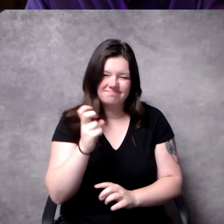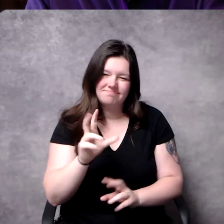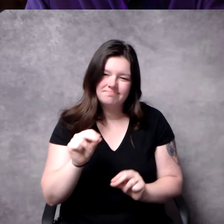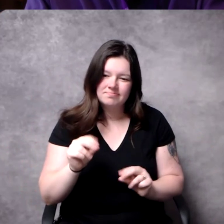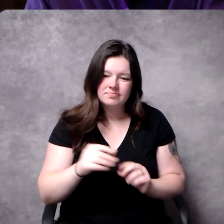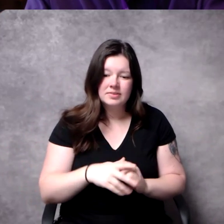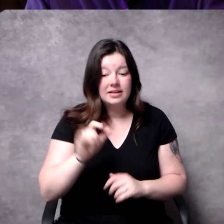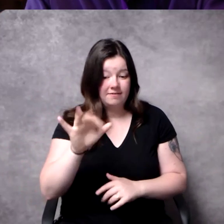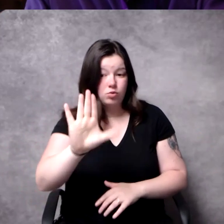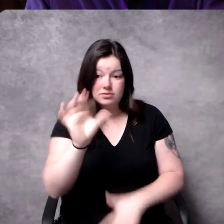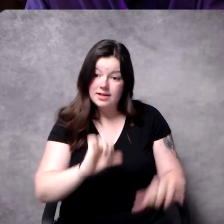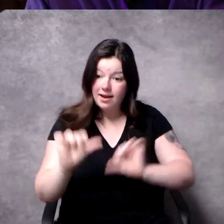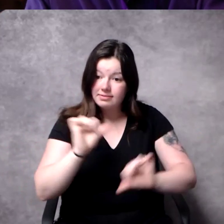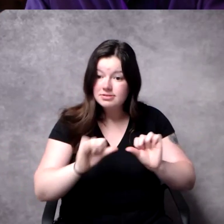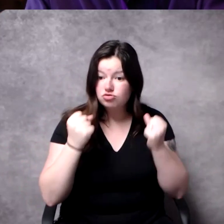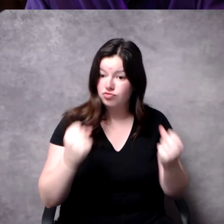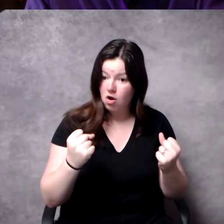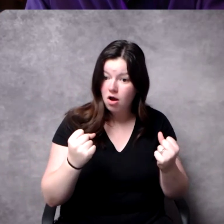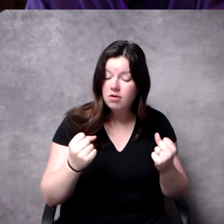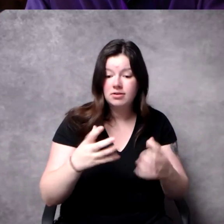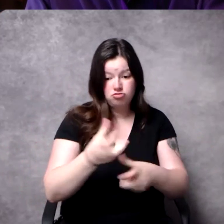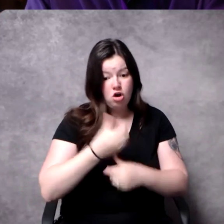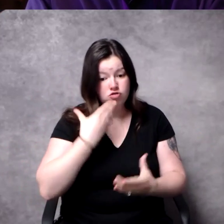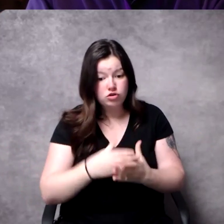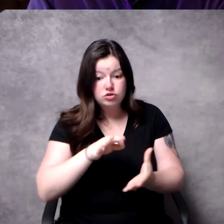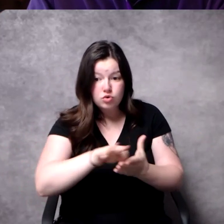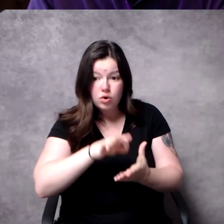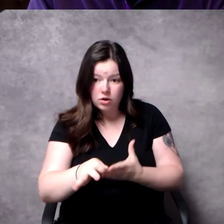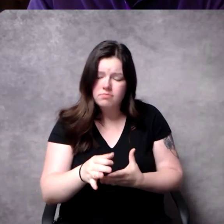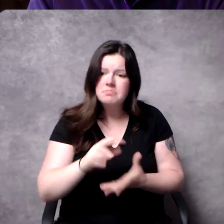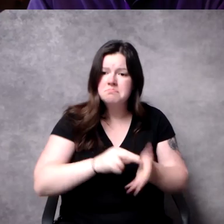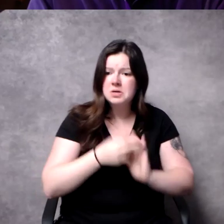got a good score, I think they'll pick it up regardless of the area.